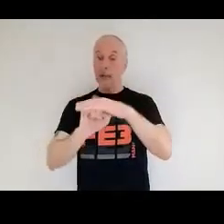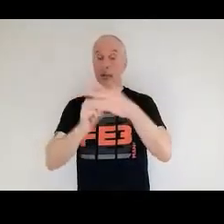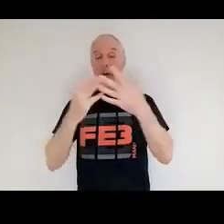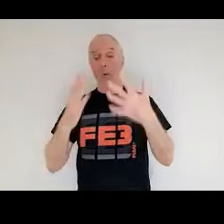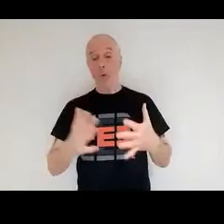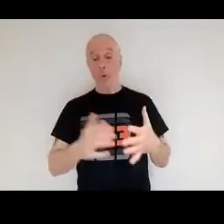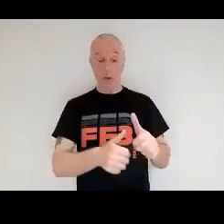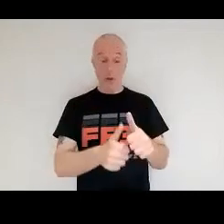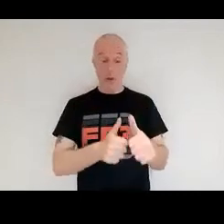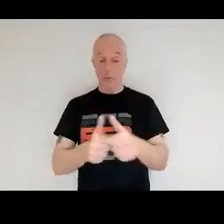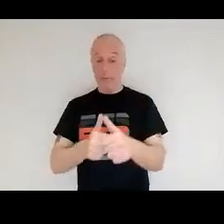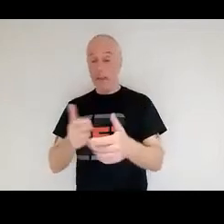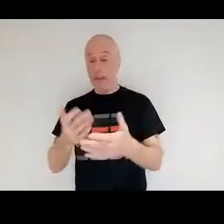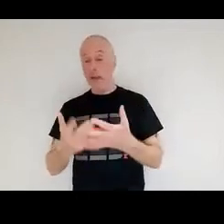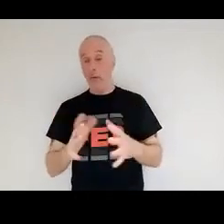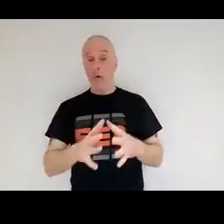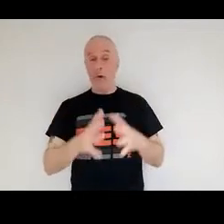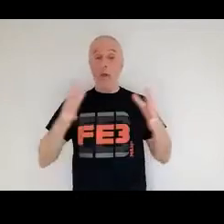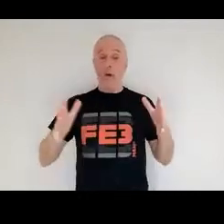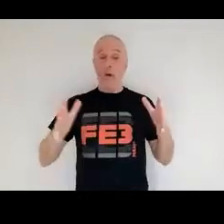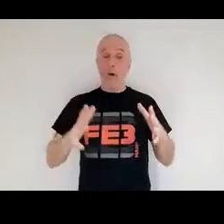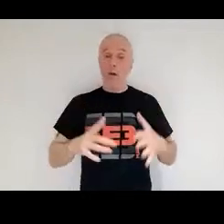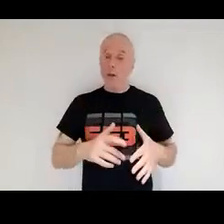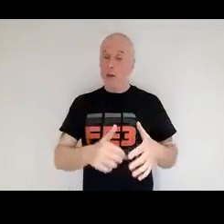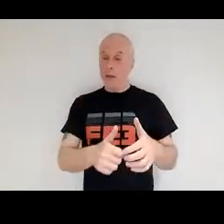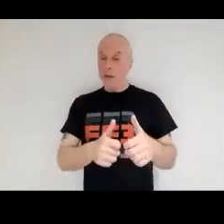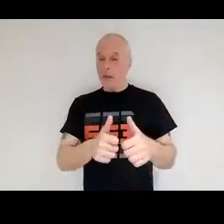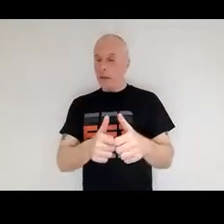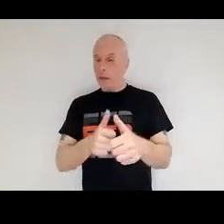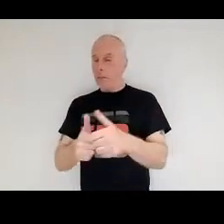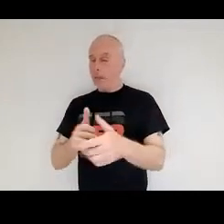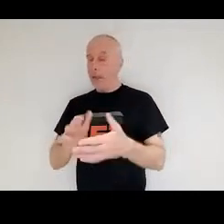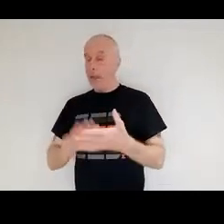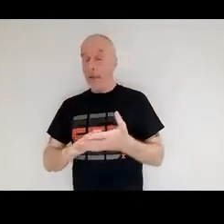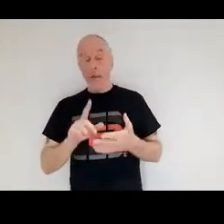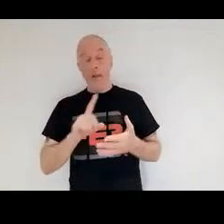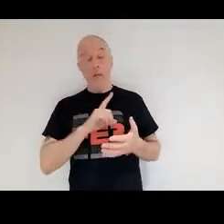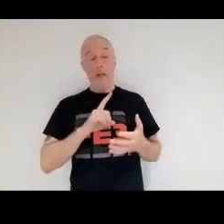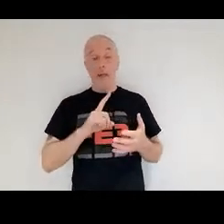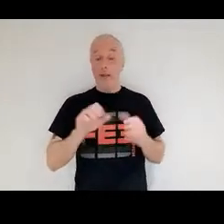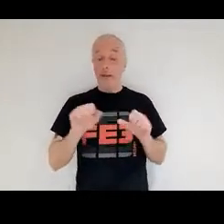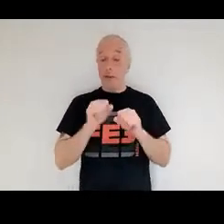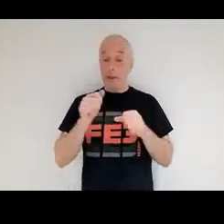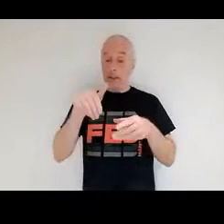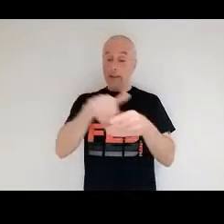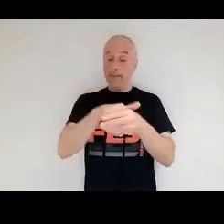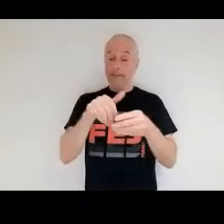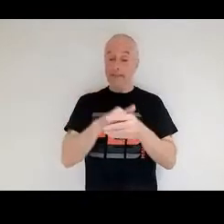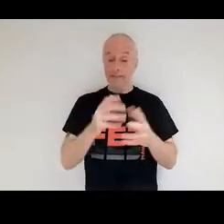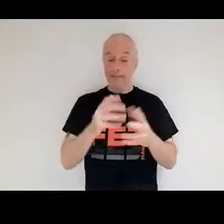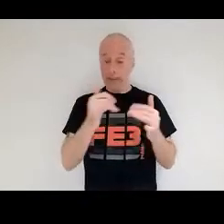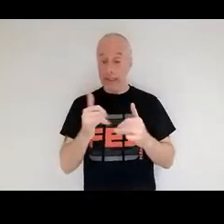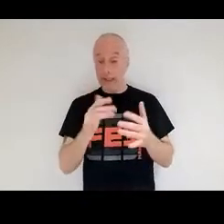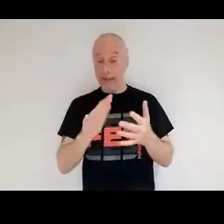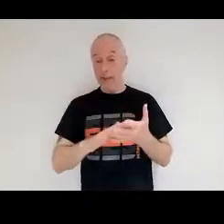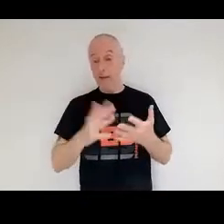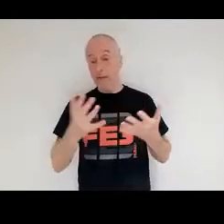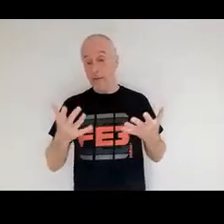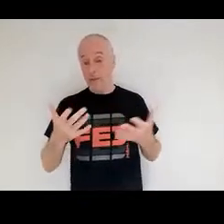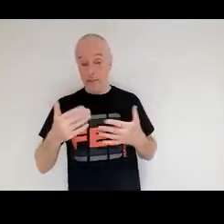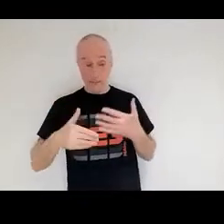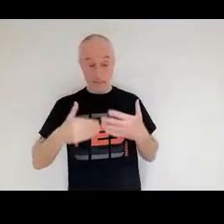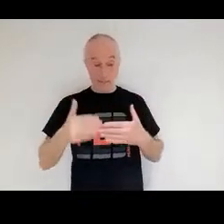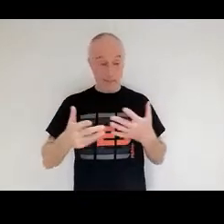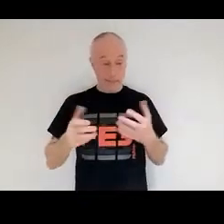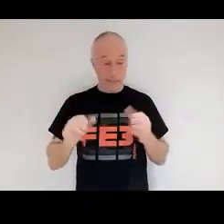users and large commercial. This is because they haven't been part of our trials to date, so there's been no driver to do so, because as part of